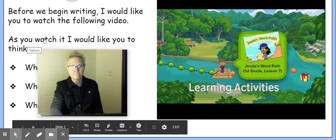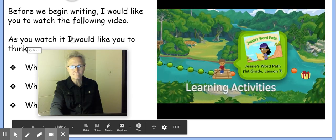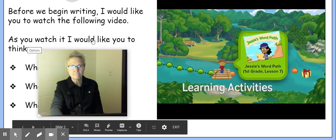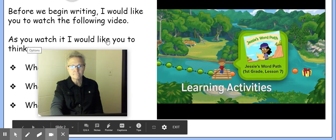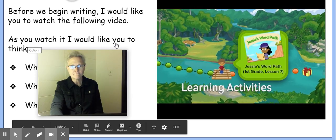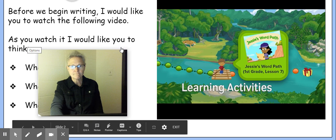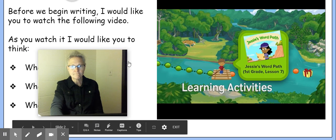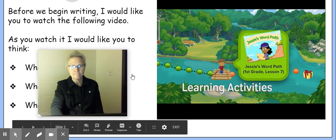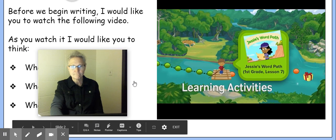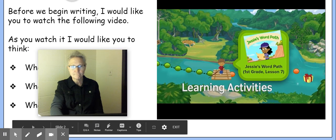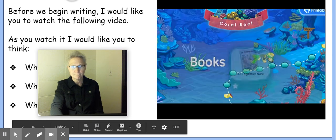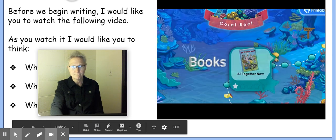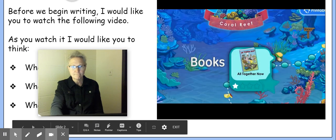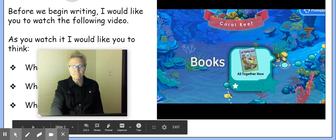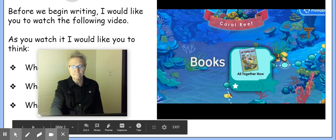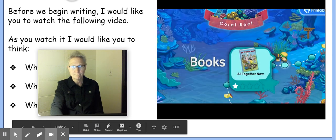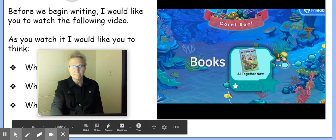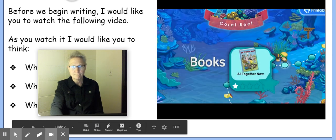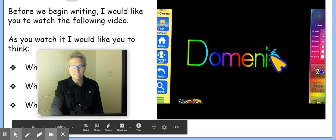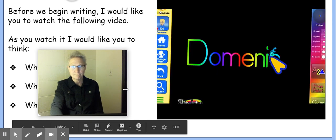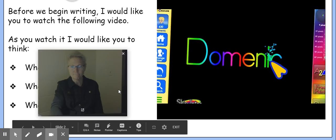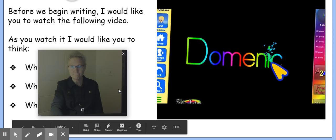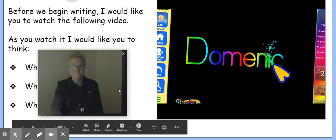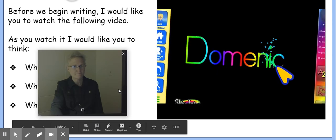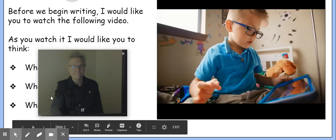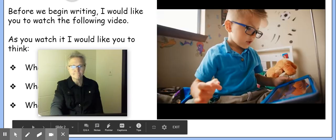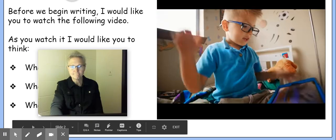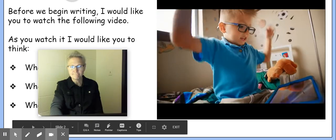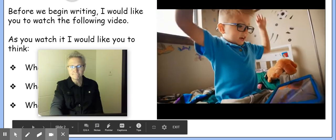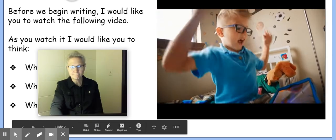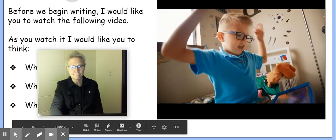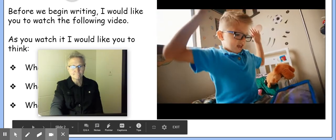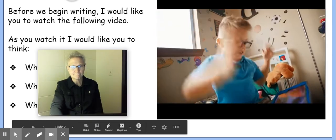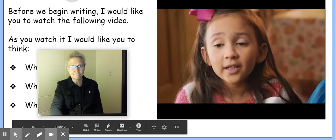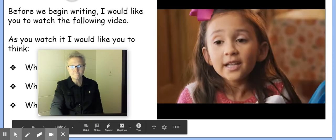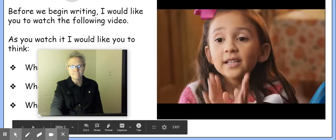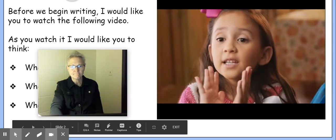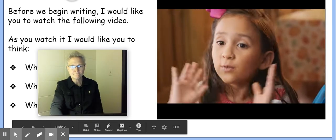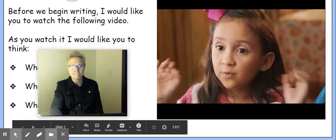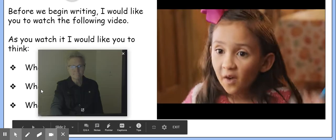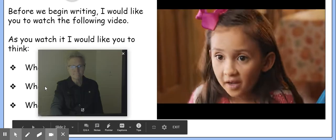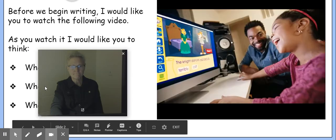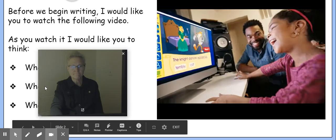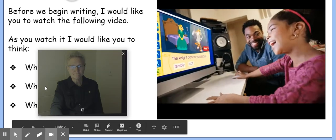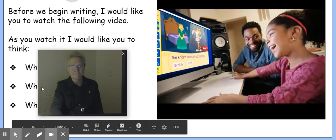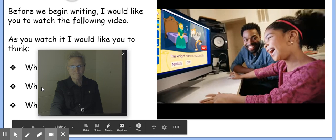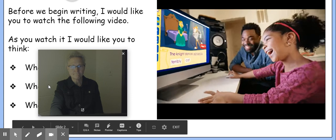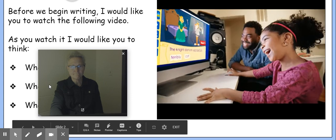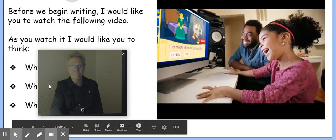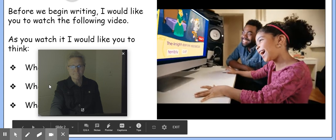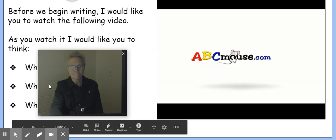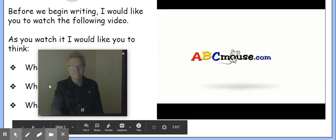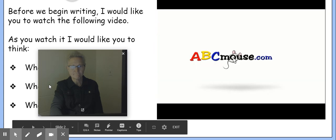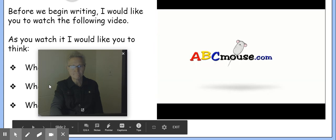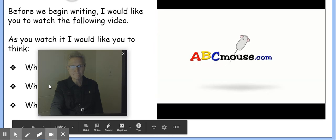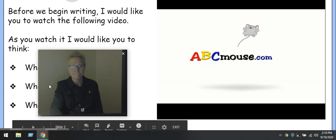It's where there's activities, books, and games. With ABC Mouse, learning is fun.